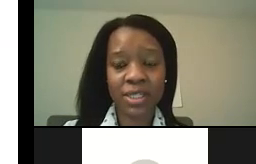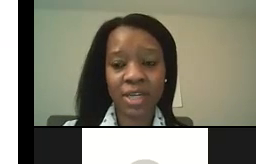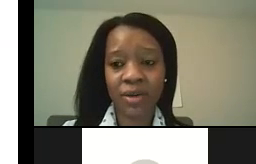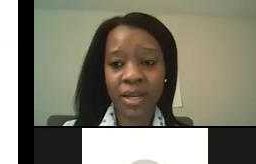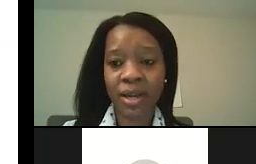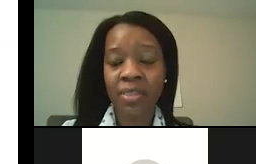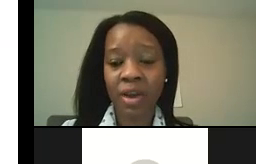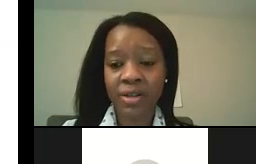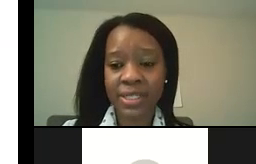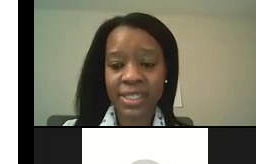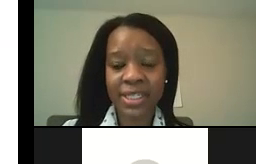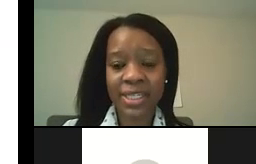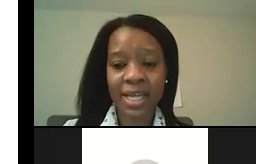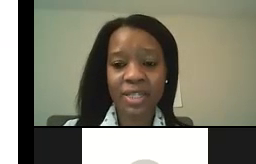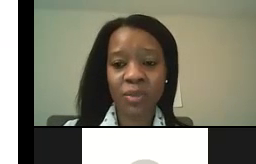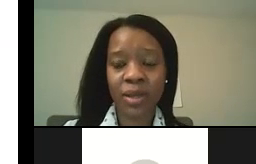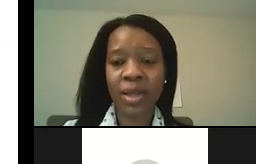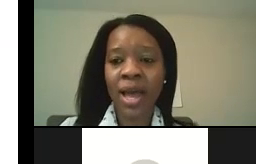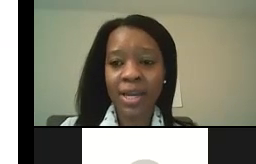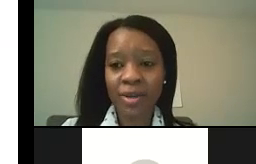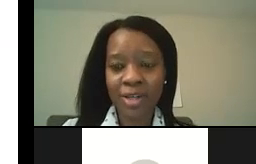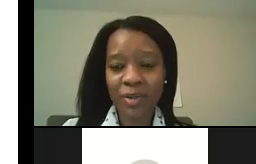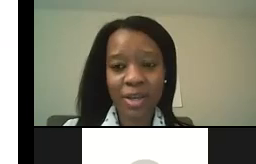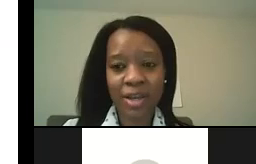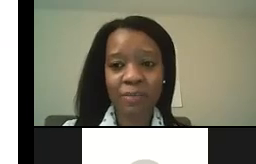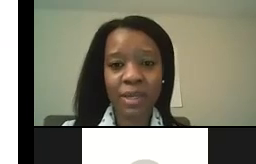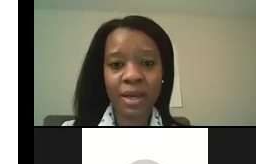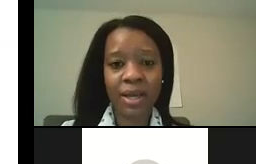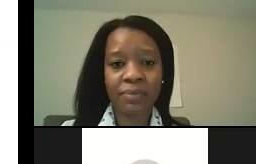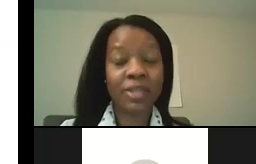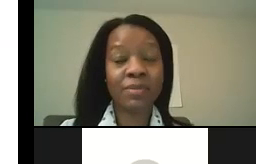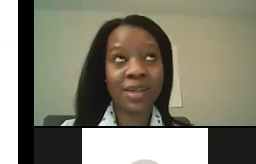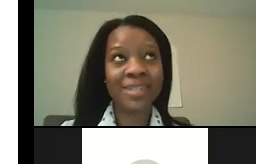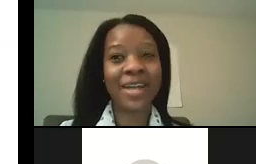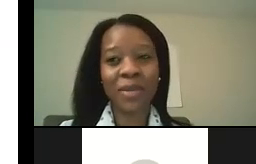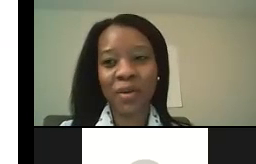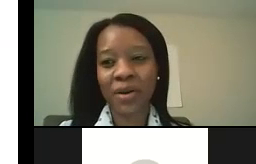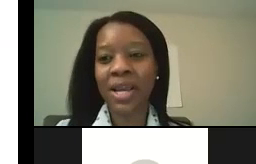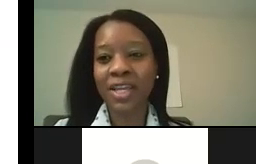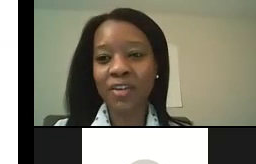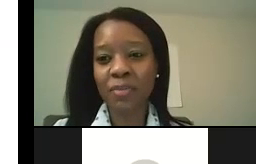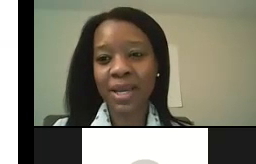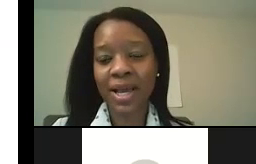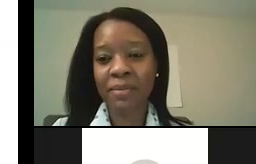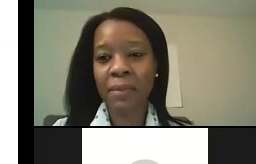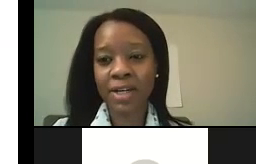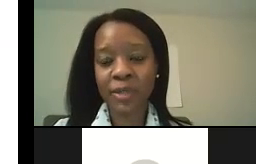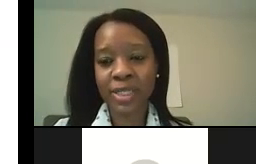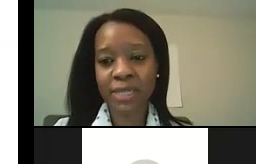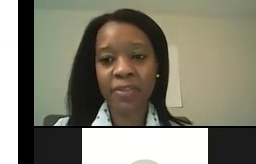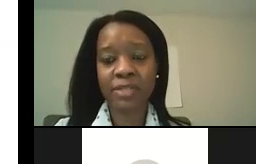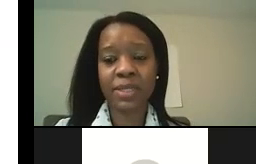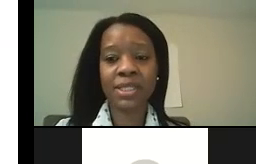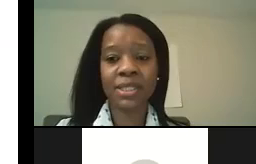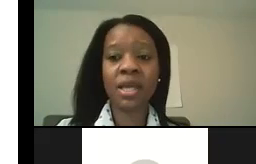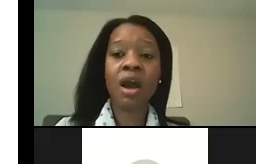of the questions that are in the RCC chat as well. I know Dr. Gray, you've been, Dr. Elmore, you've been